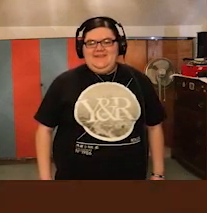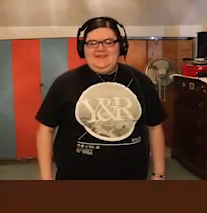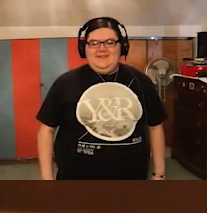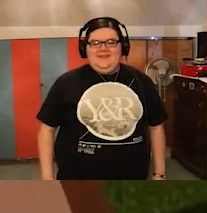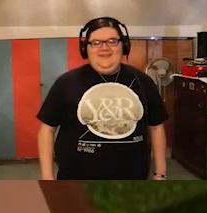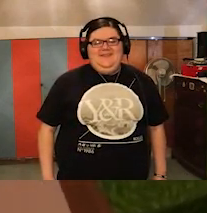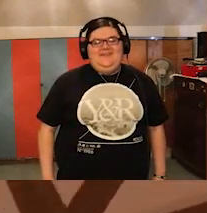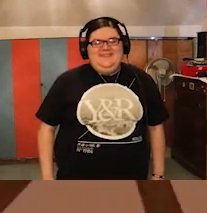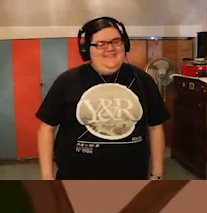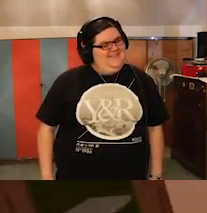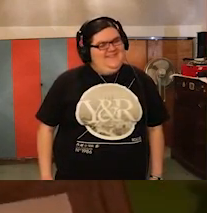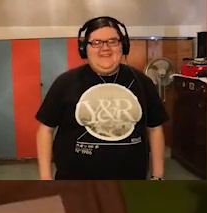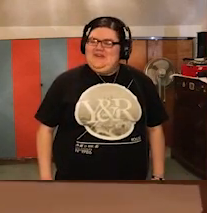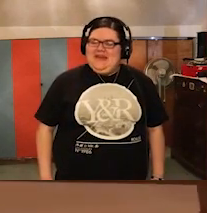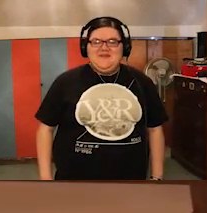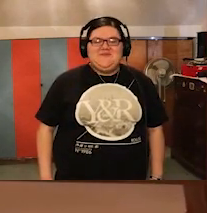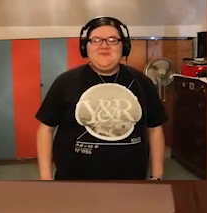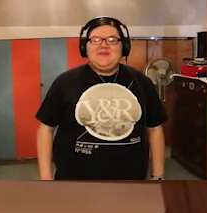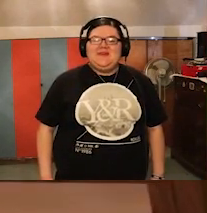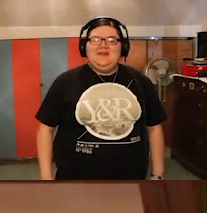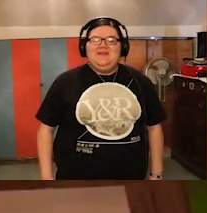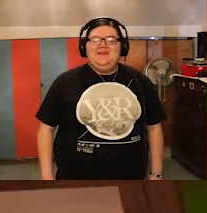That's a par.